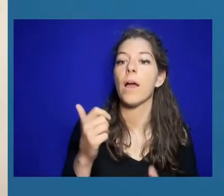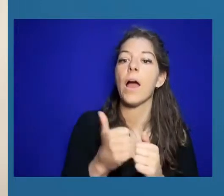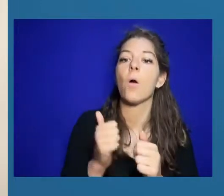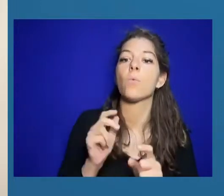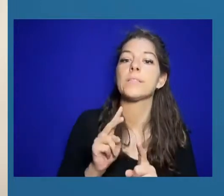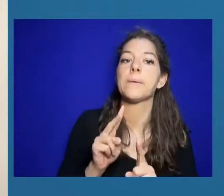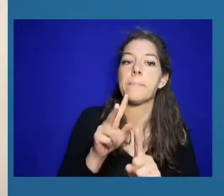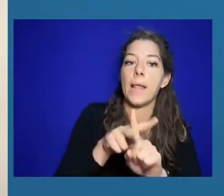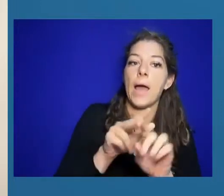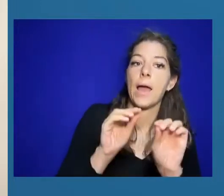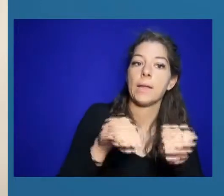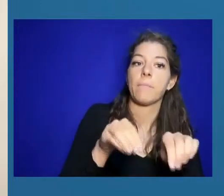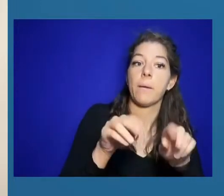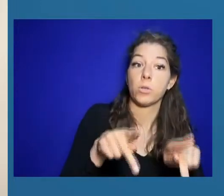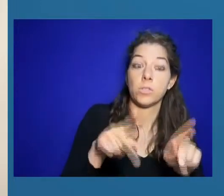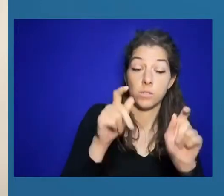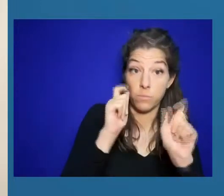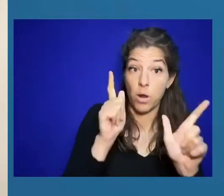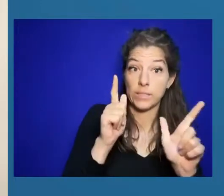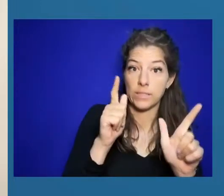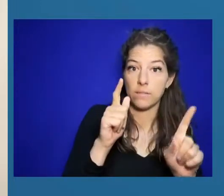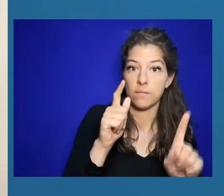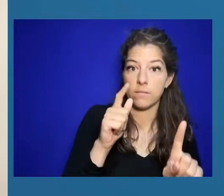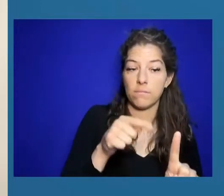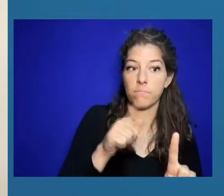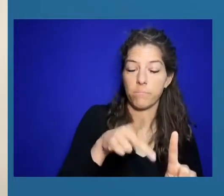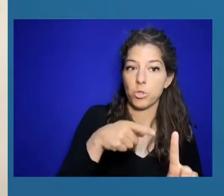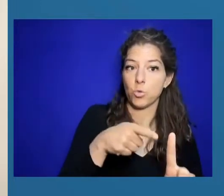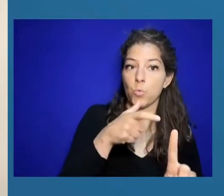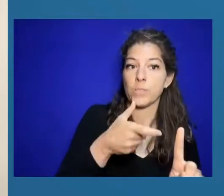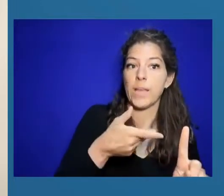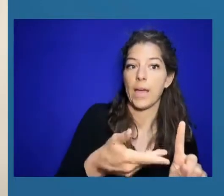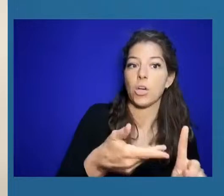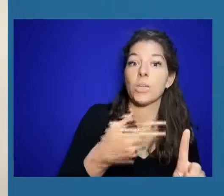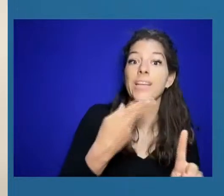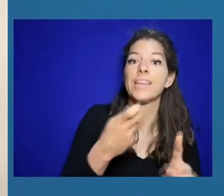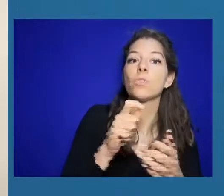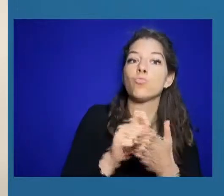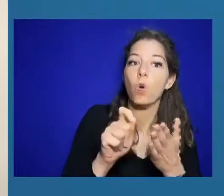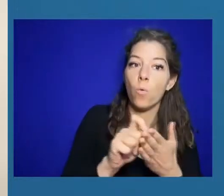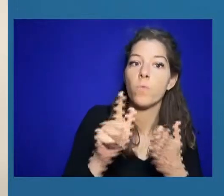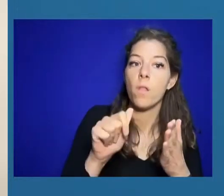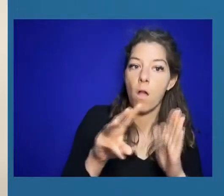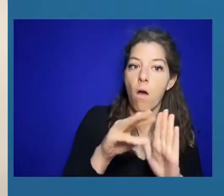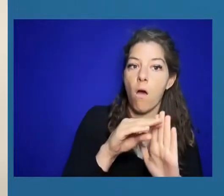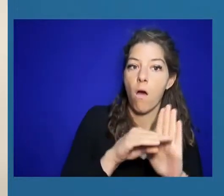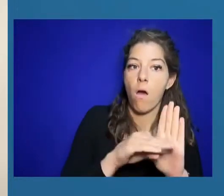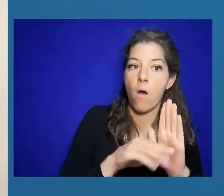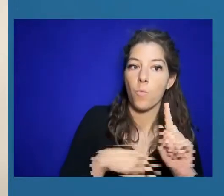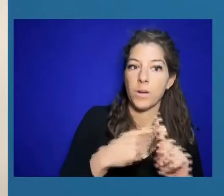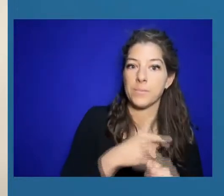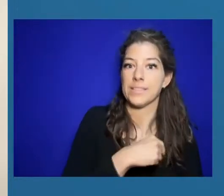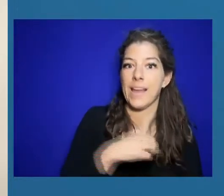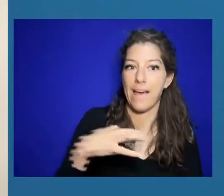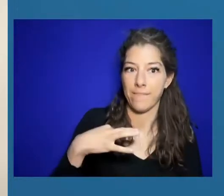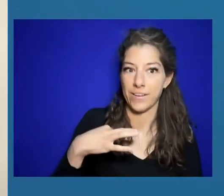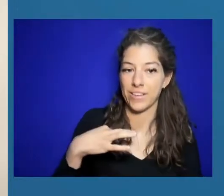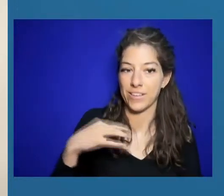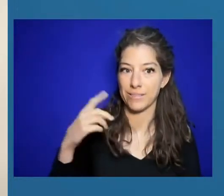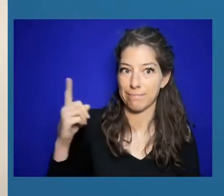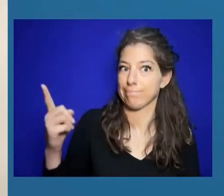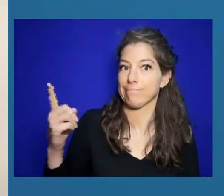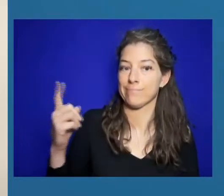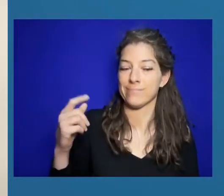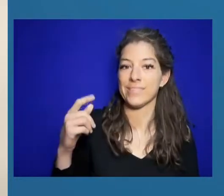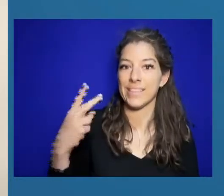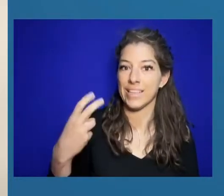an individual, which surprisingly is the individual who was hired, he wrote the law when he was a staffer in the legislature. He